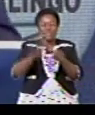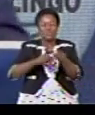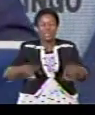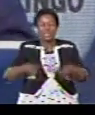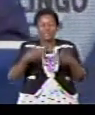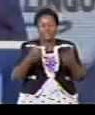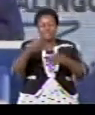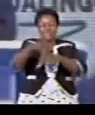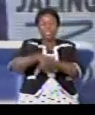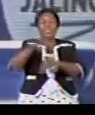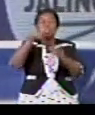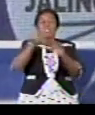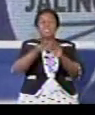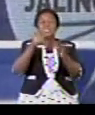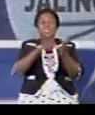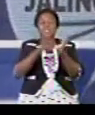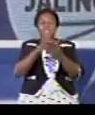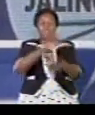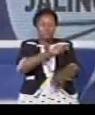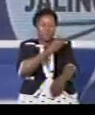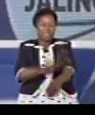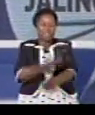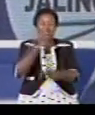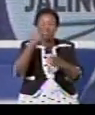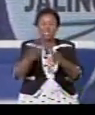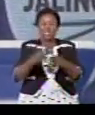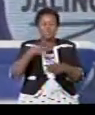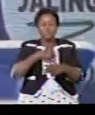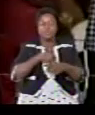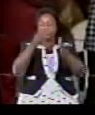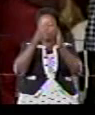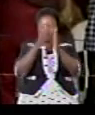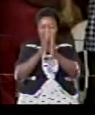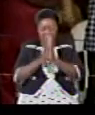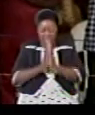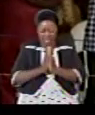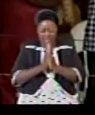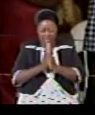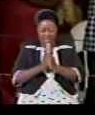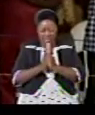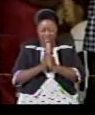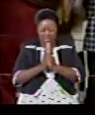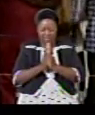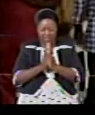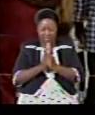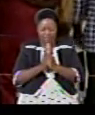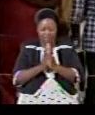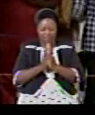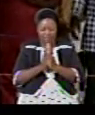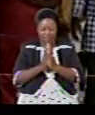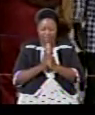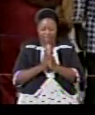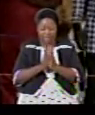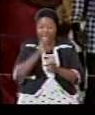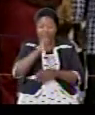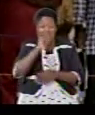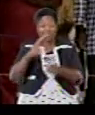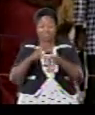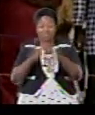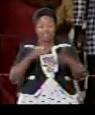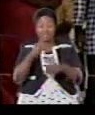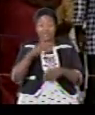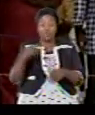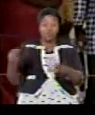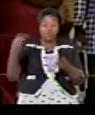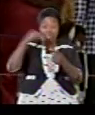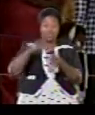tonight. In Jesus' mighty name we pray. I'm not going to release you to sin